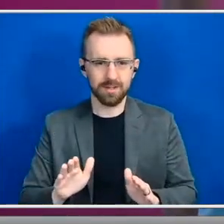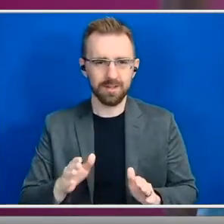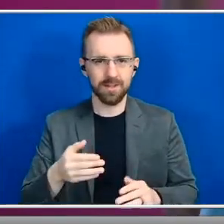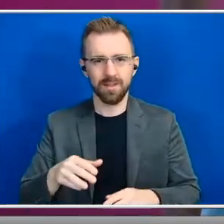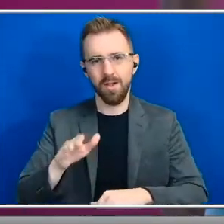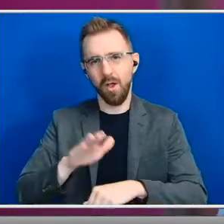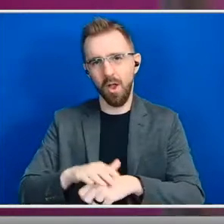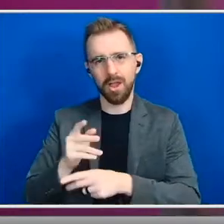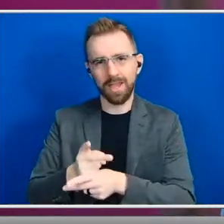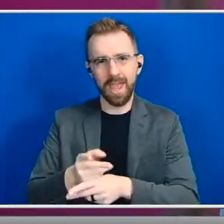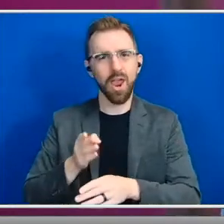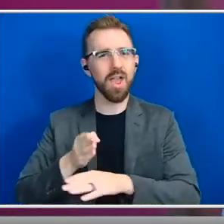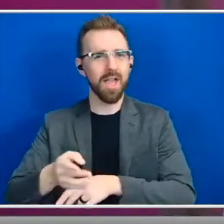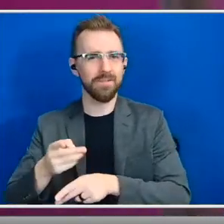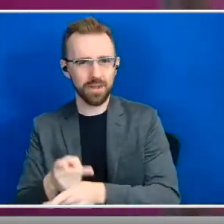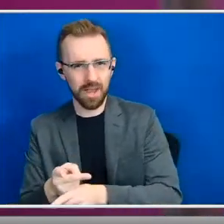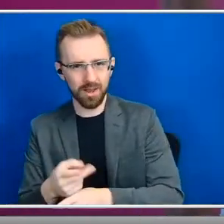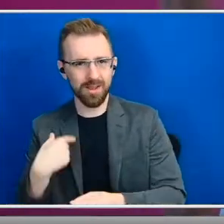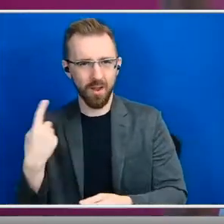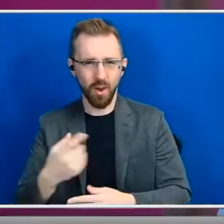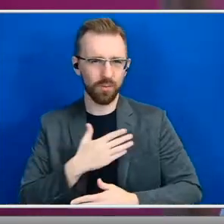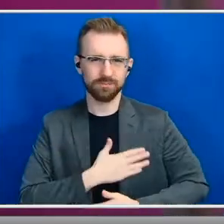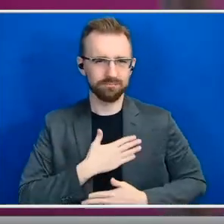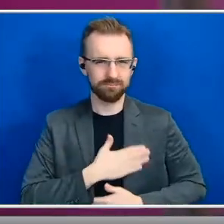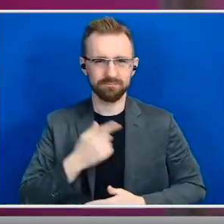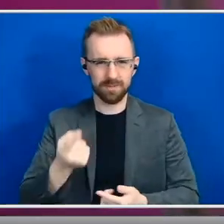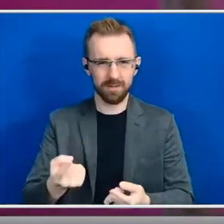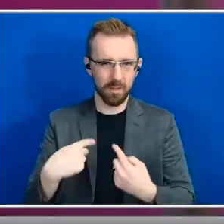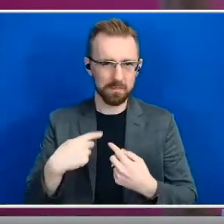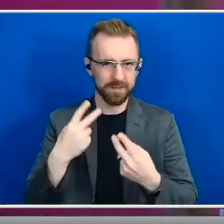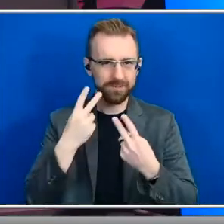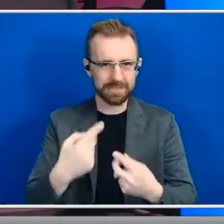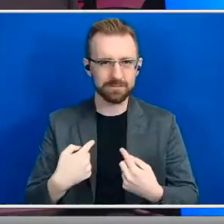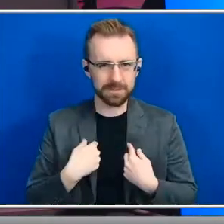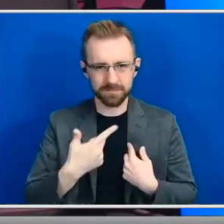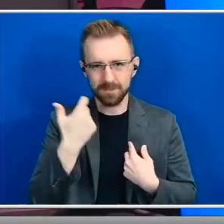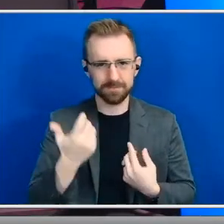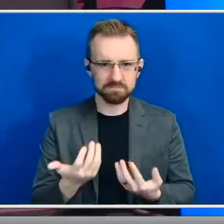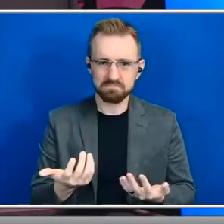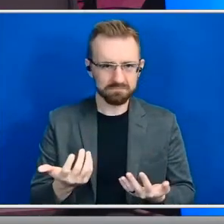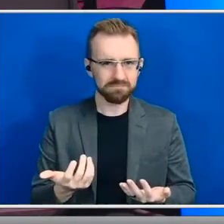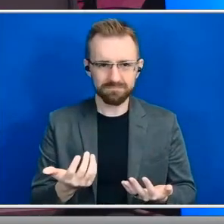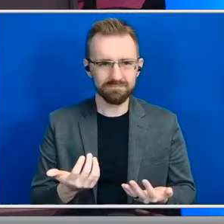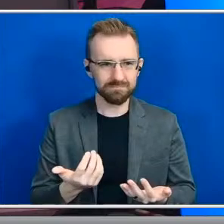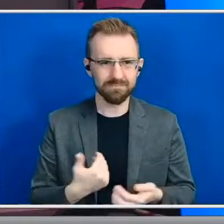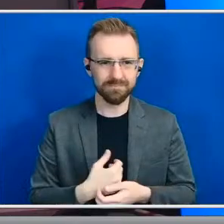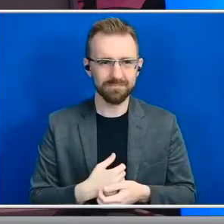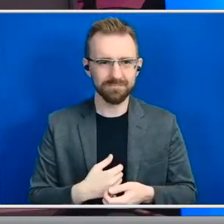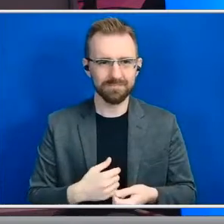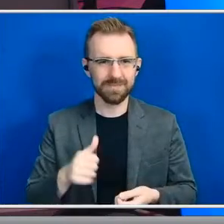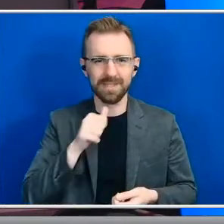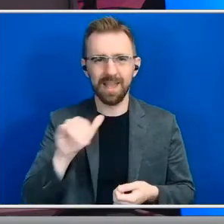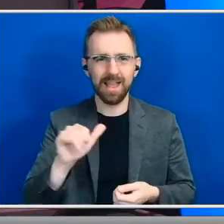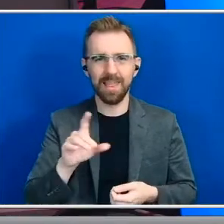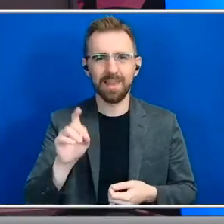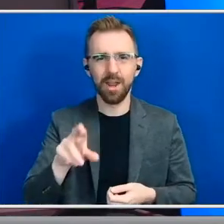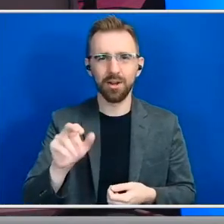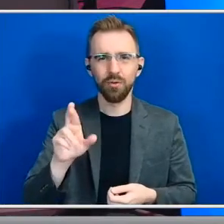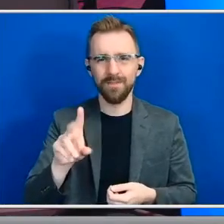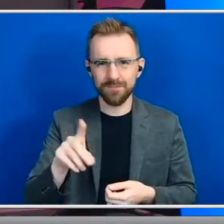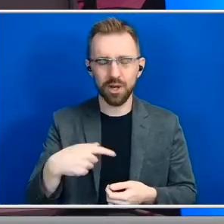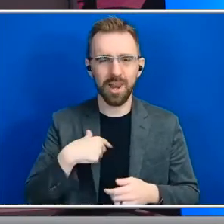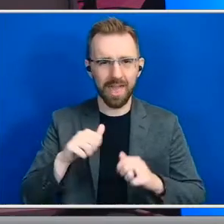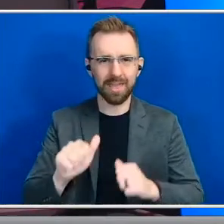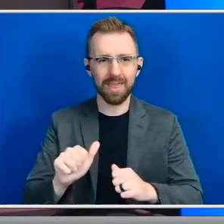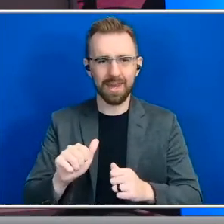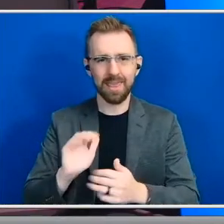after-care. I always enjoyed you coming in and visiting me, because you're not like Dr. Crawford that I can get to right away. You're